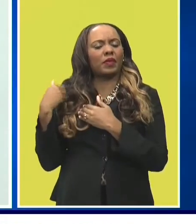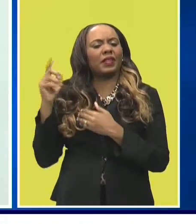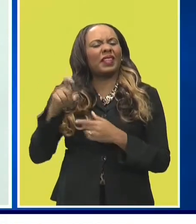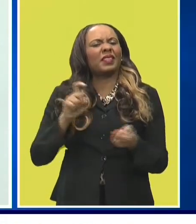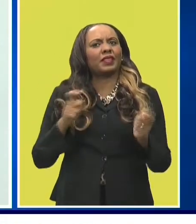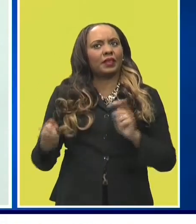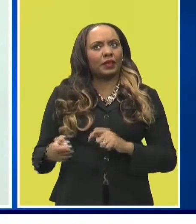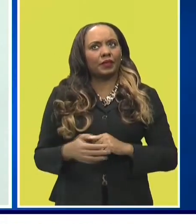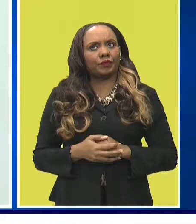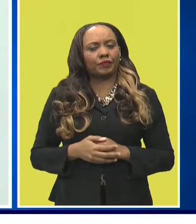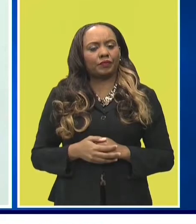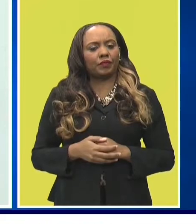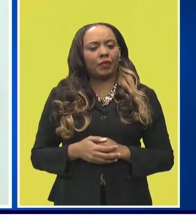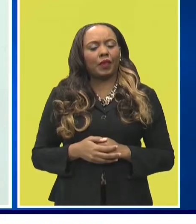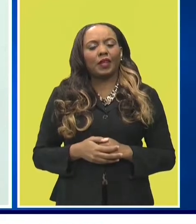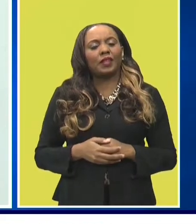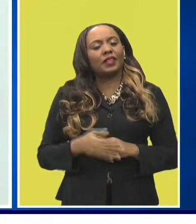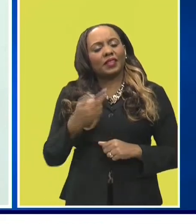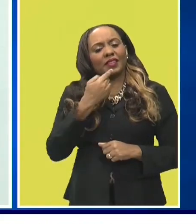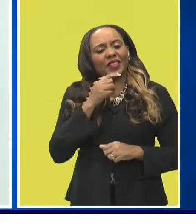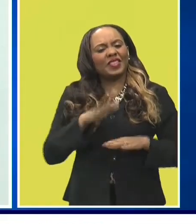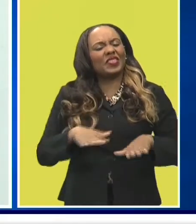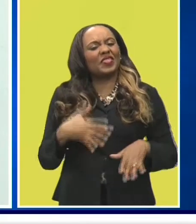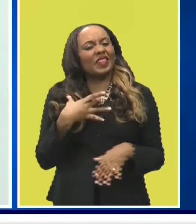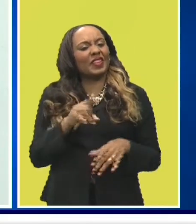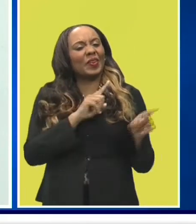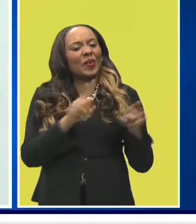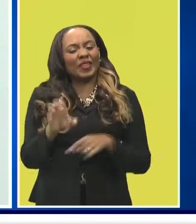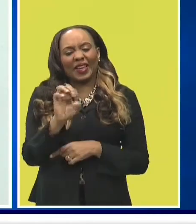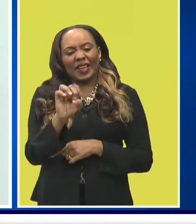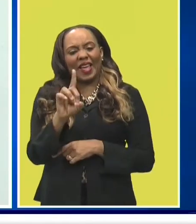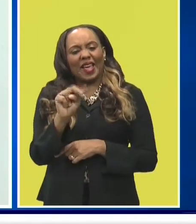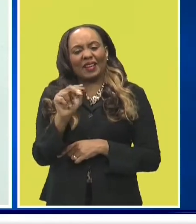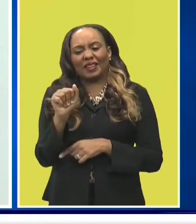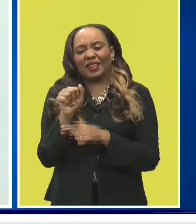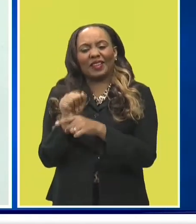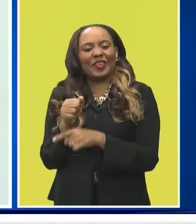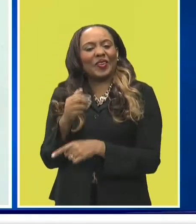Edna Nichols. They say it's like a hotel.